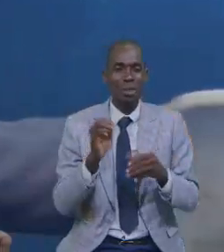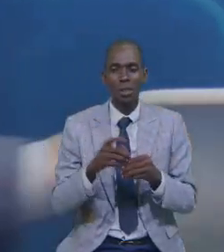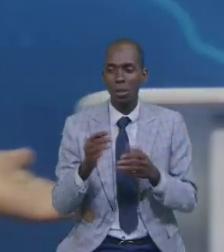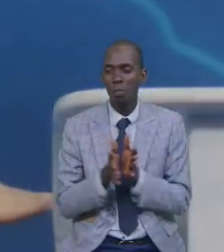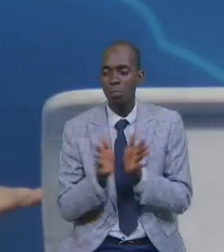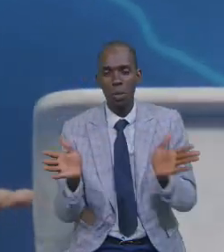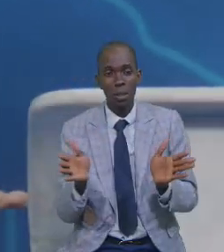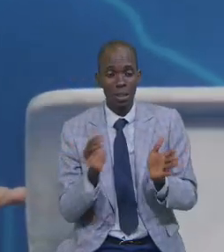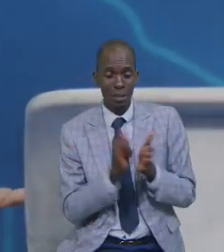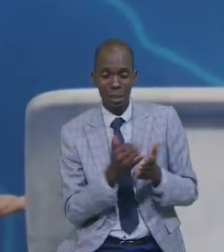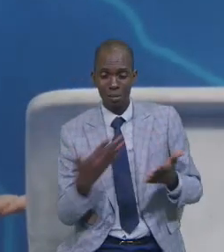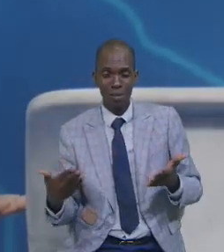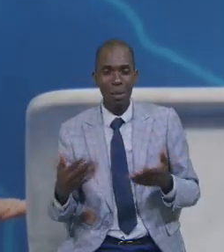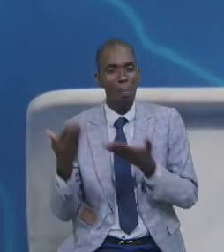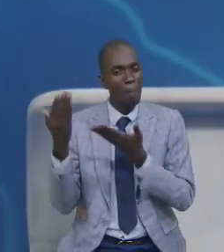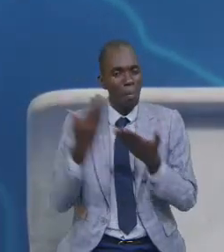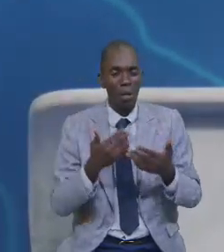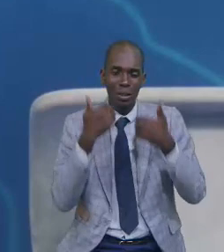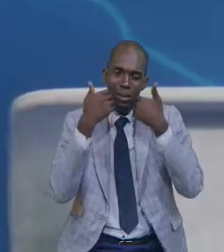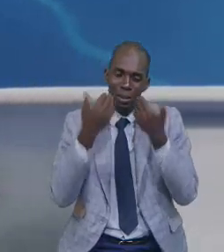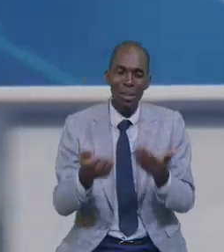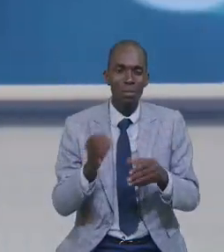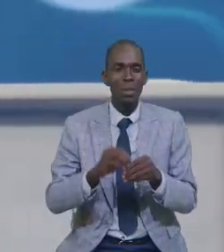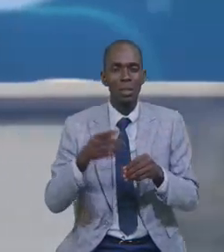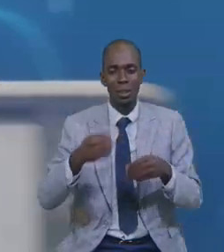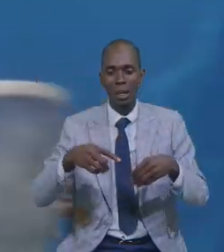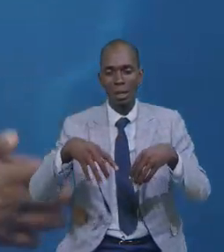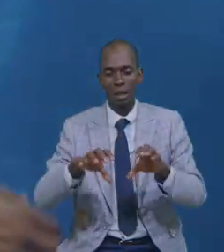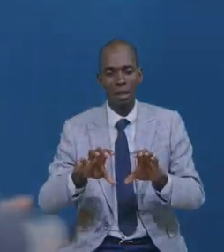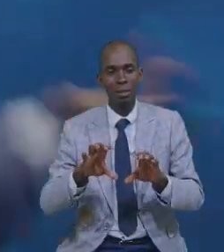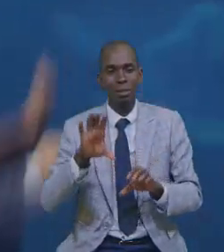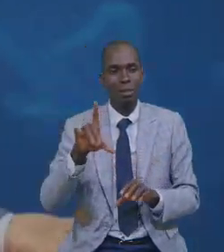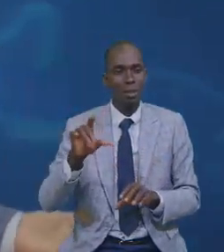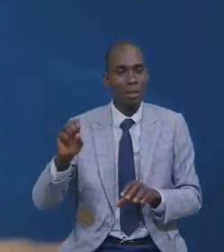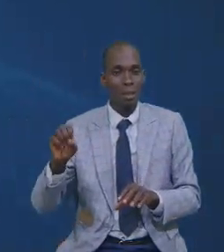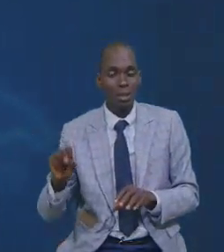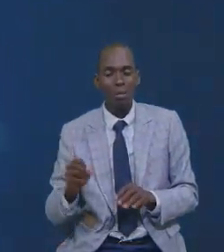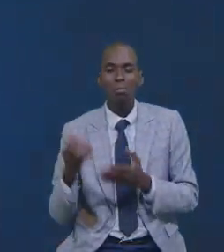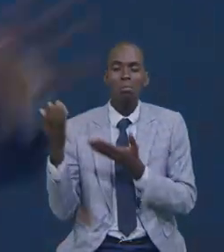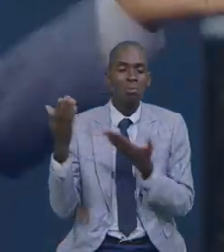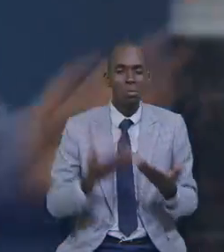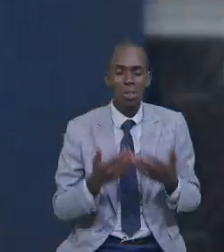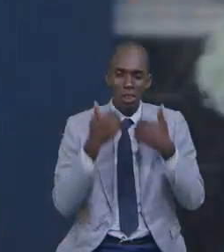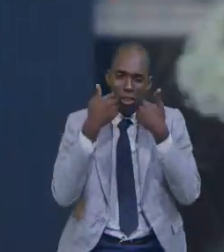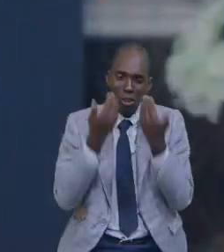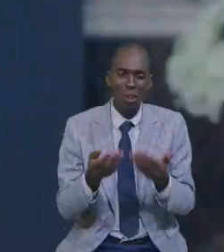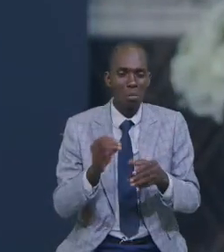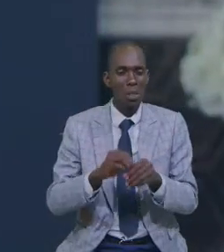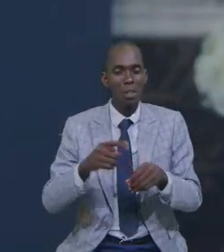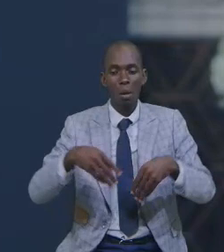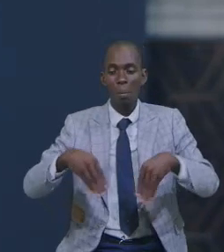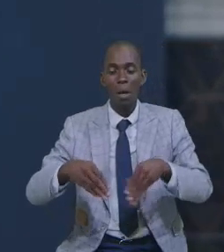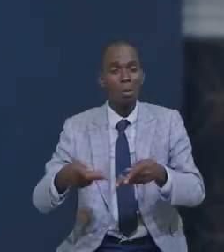brings shame in the market. That brings shame on the road that brings shame